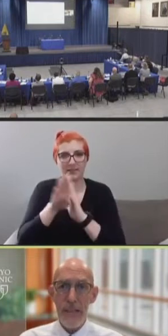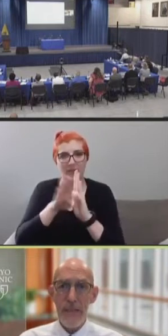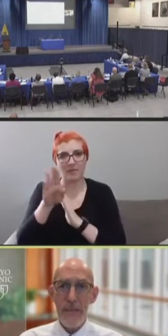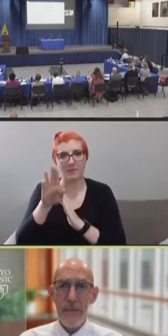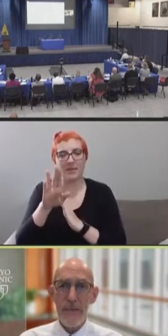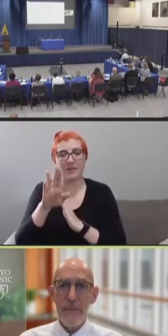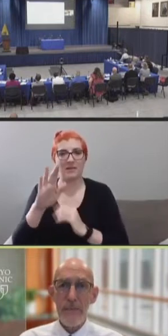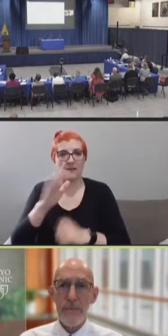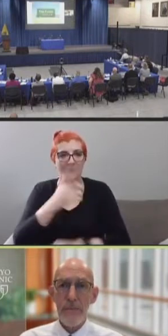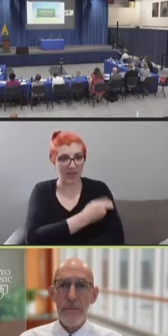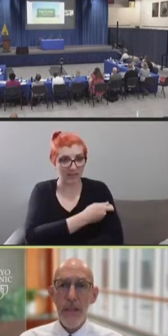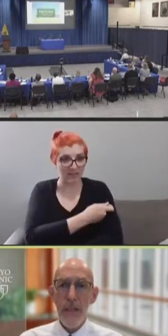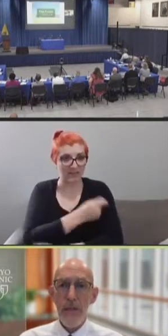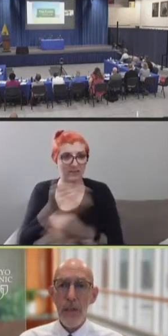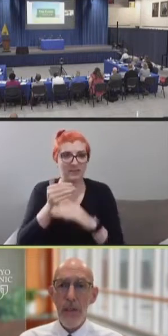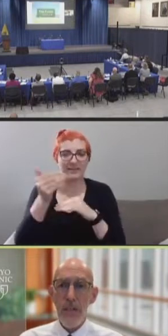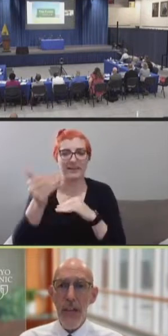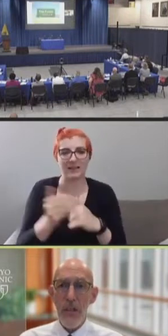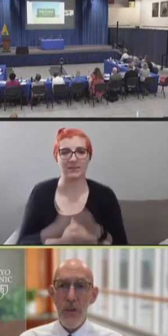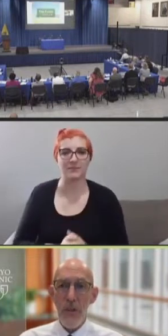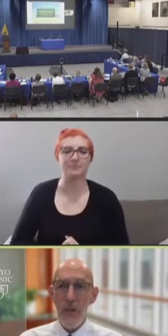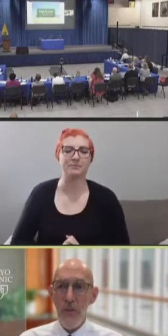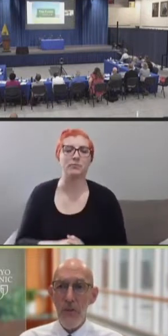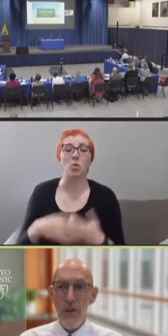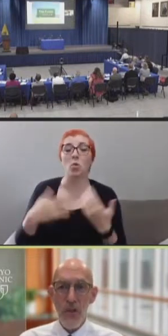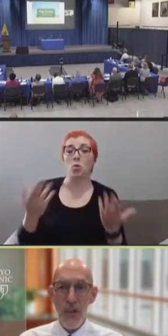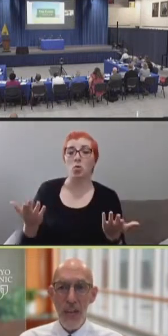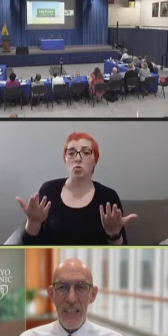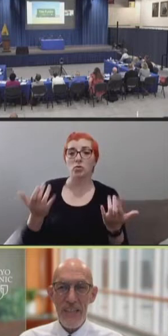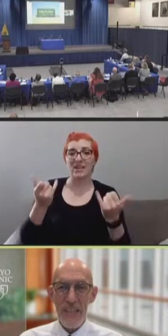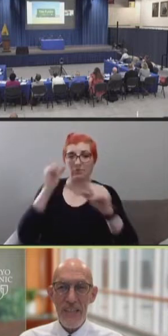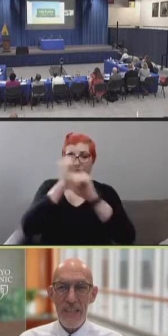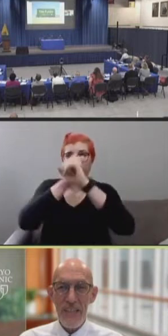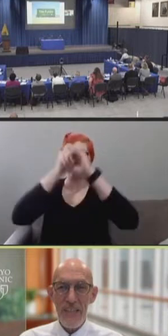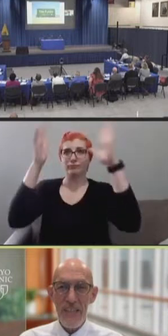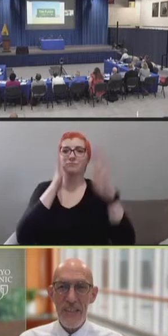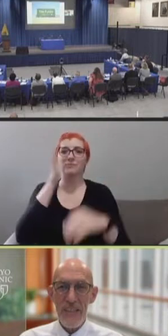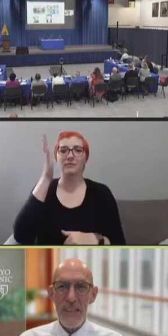Next. So let me take you into the future. Next.